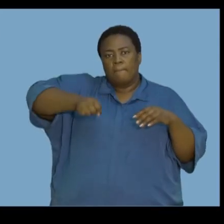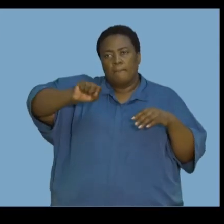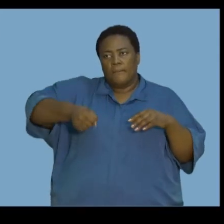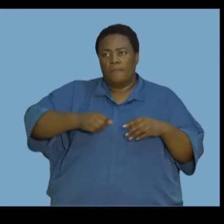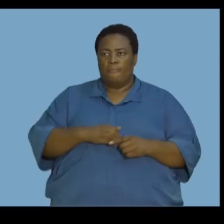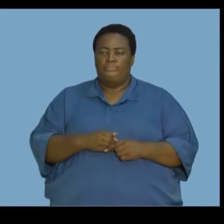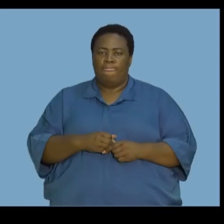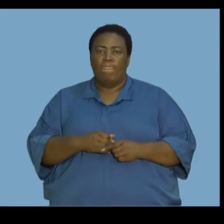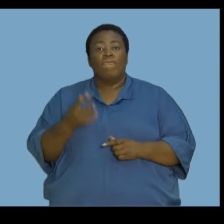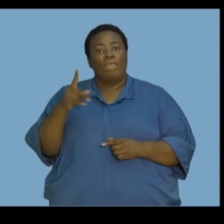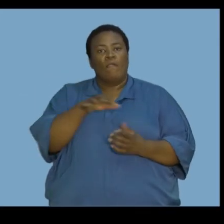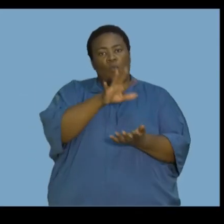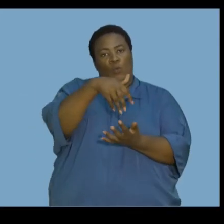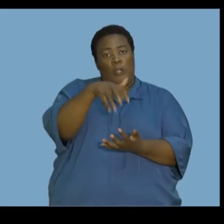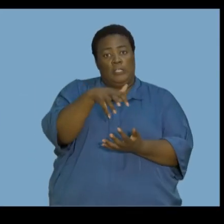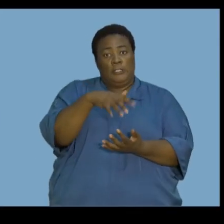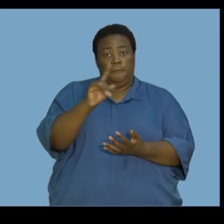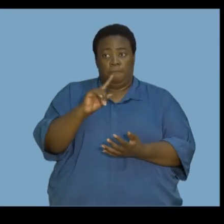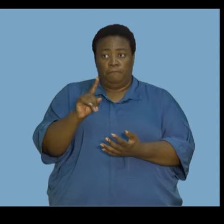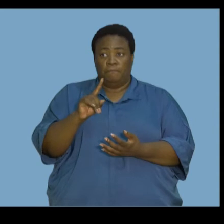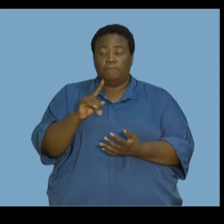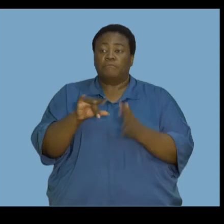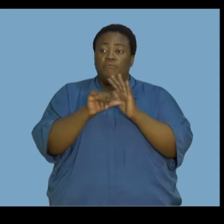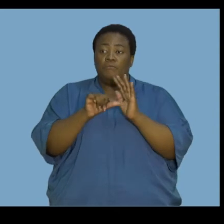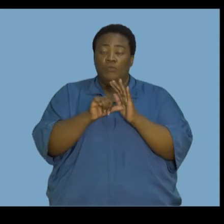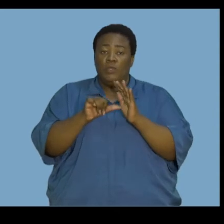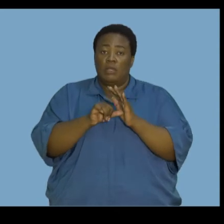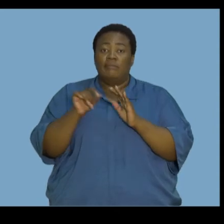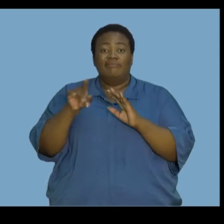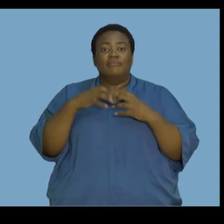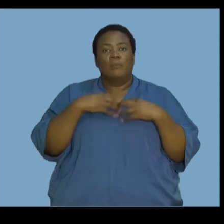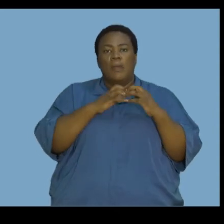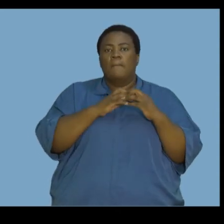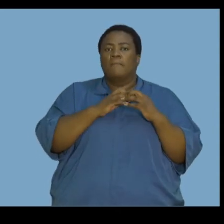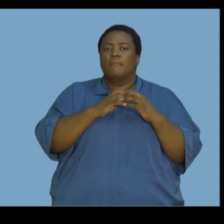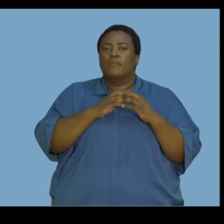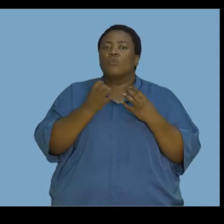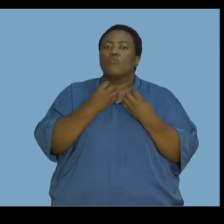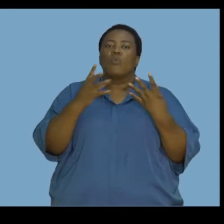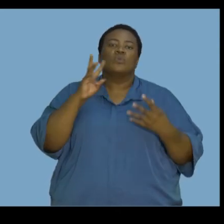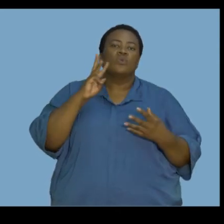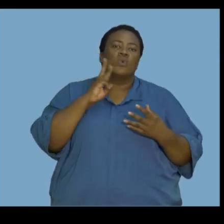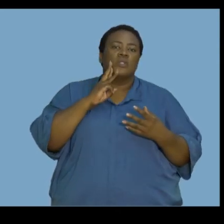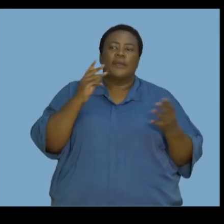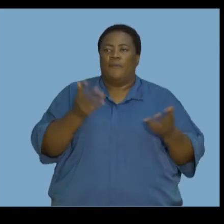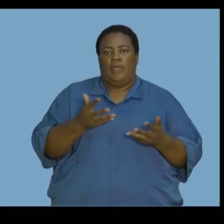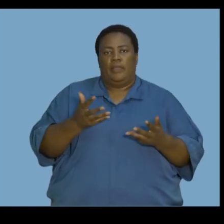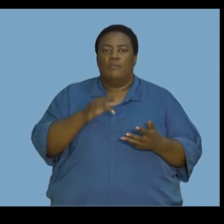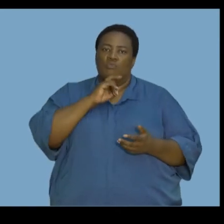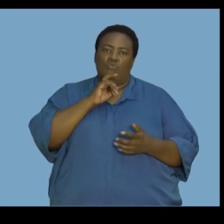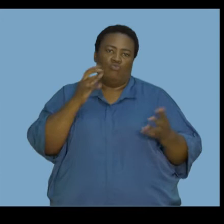what they collected, and again, very important exercise in terms of establishing actually where is most of the water being